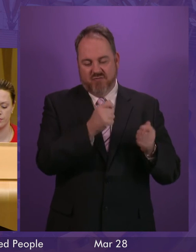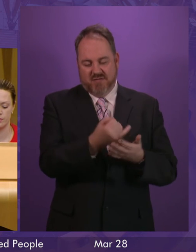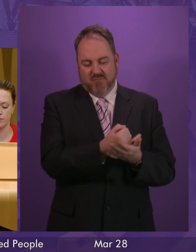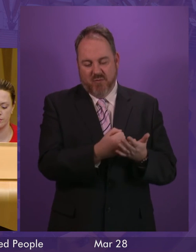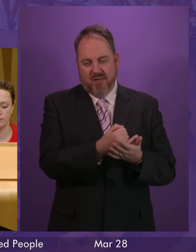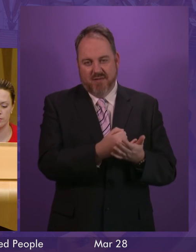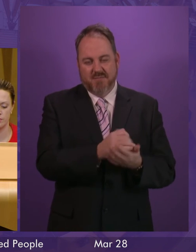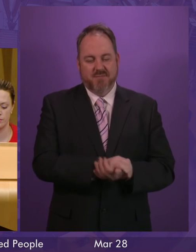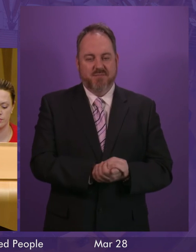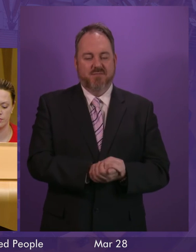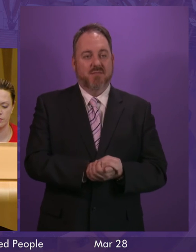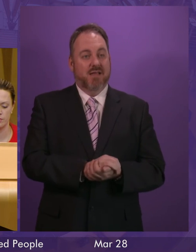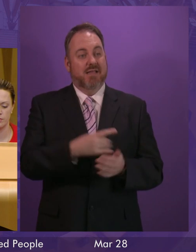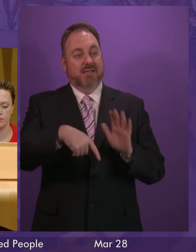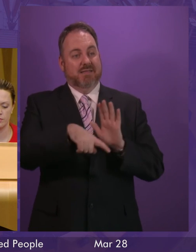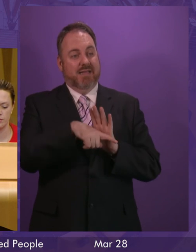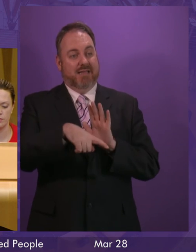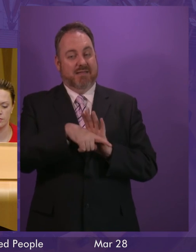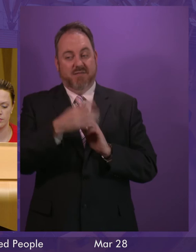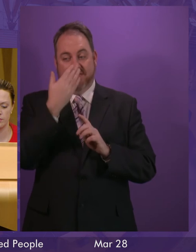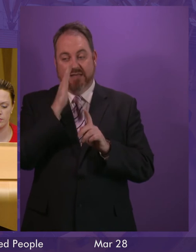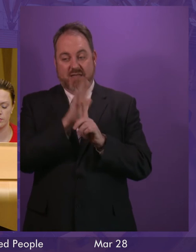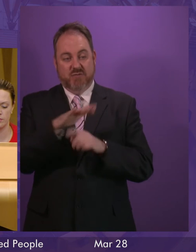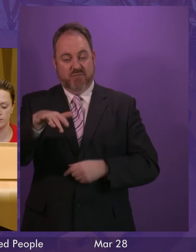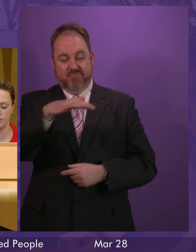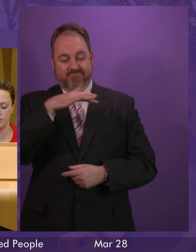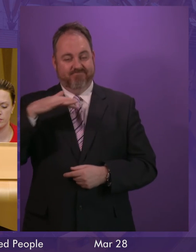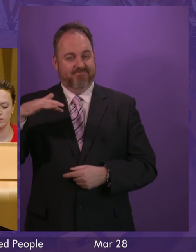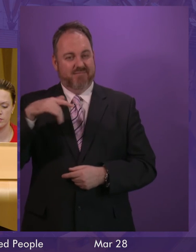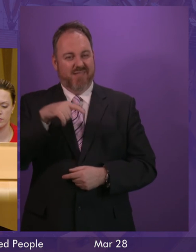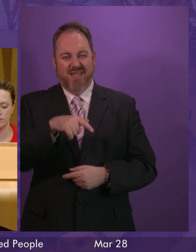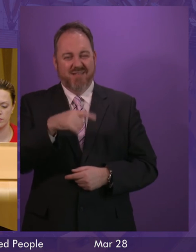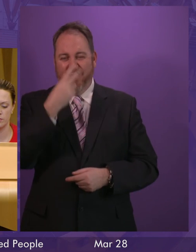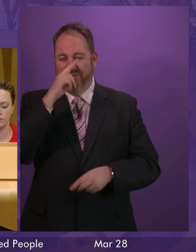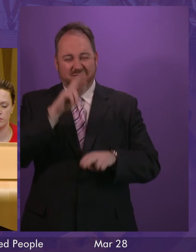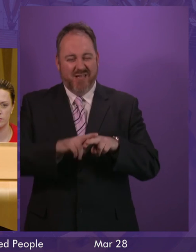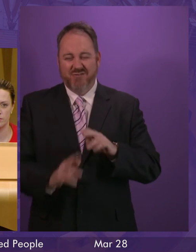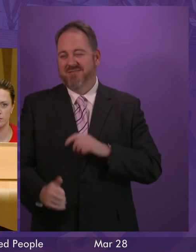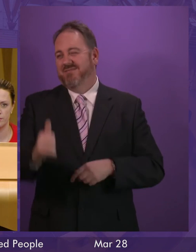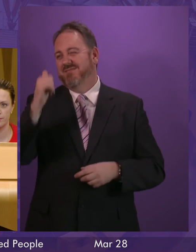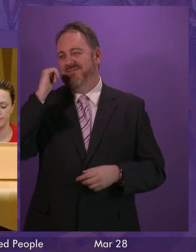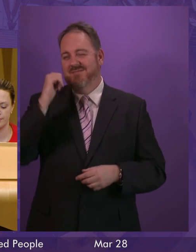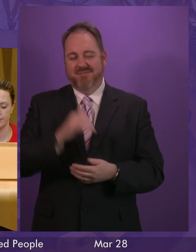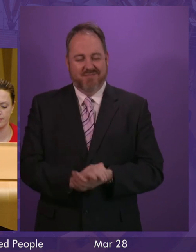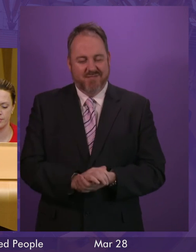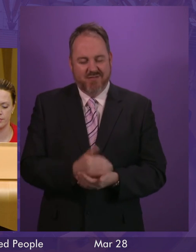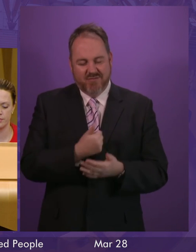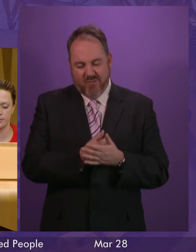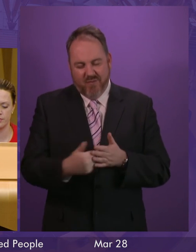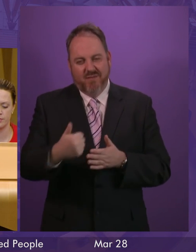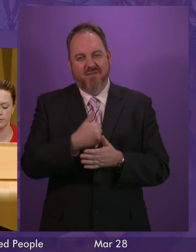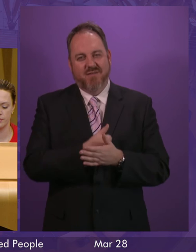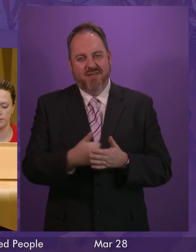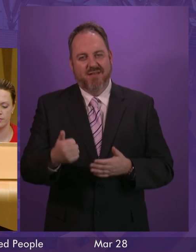attitudes which firmly belong in history, President Officer. Time and time again, the